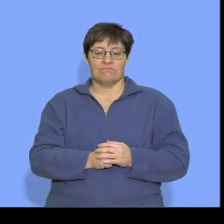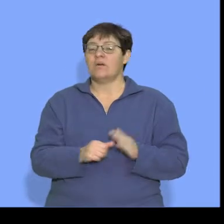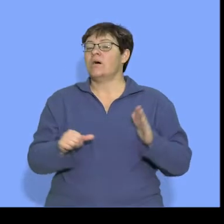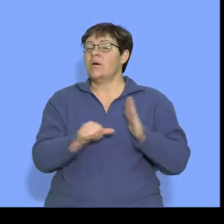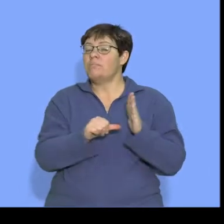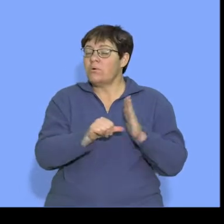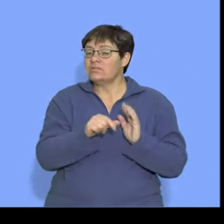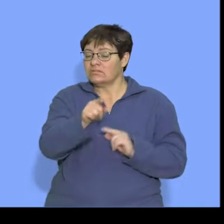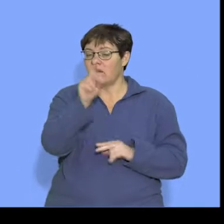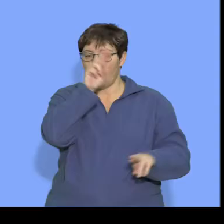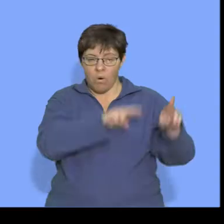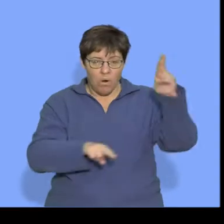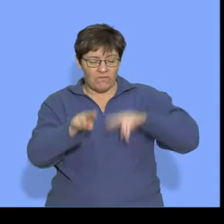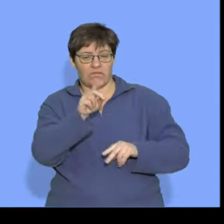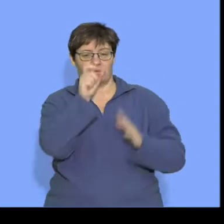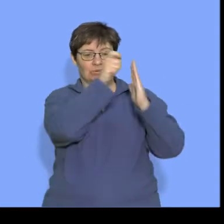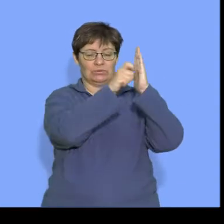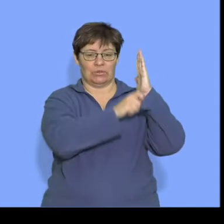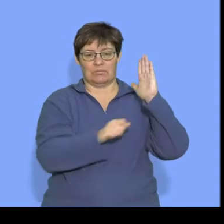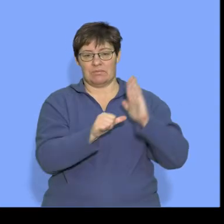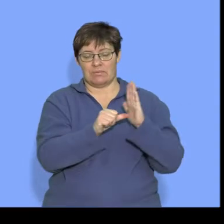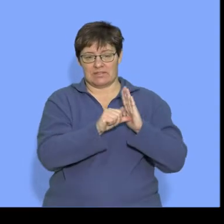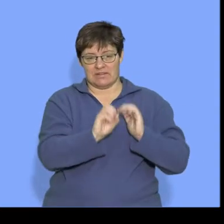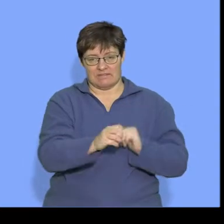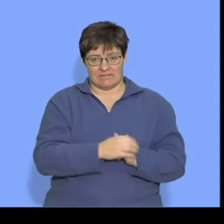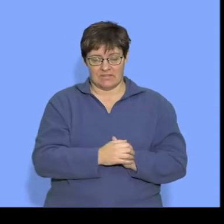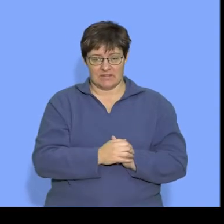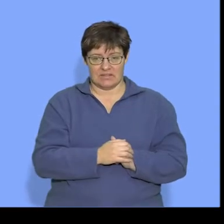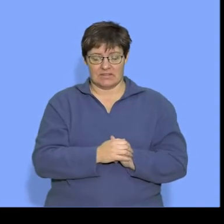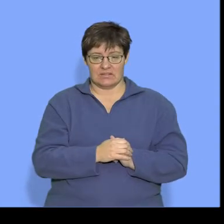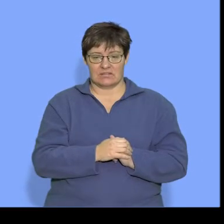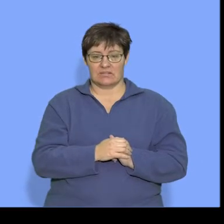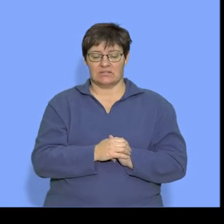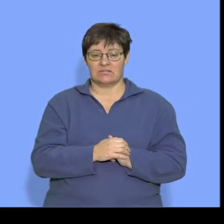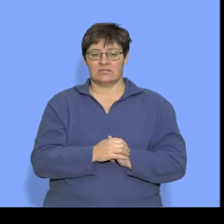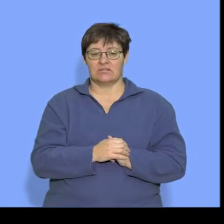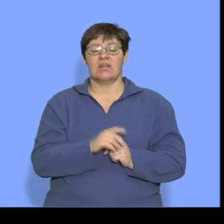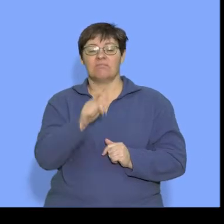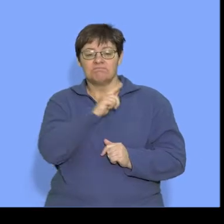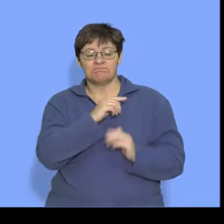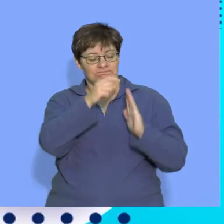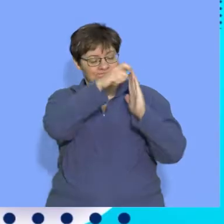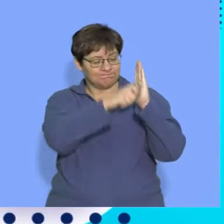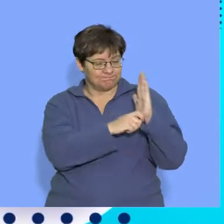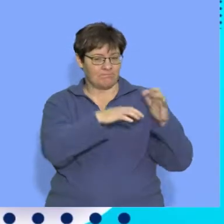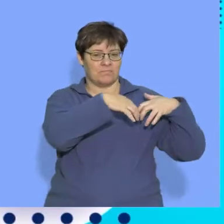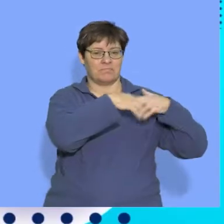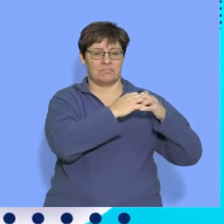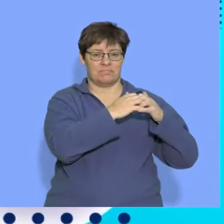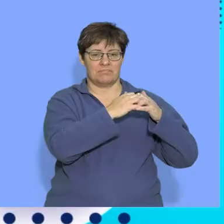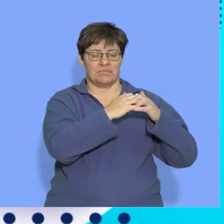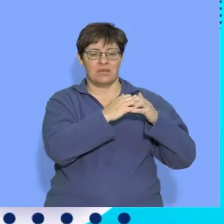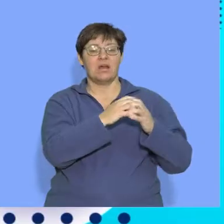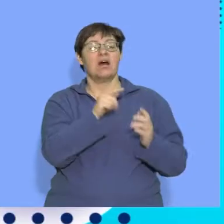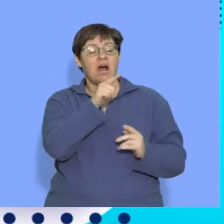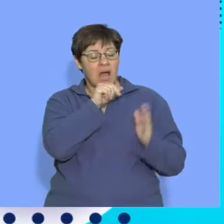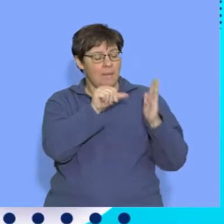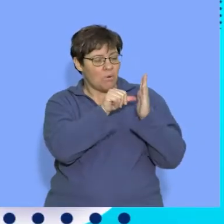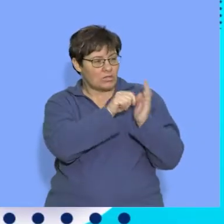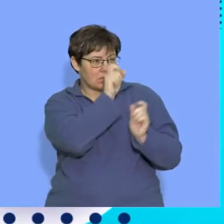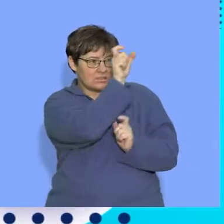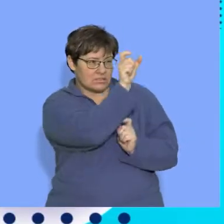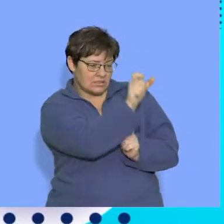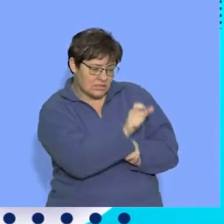an overview of the important terms and create a vocab list, as I always mention. A list of all the important terms at the start of